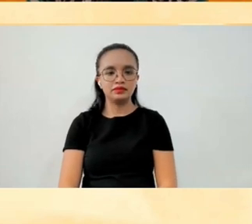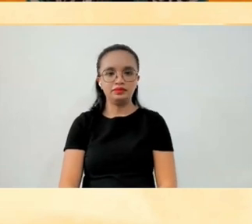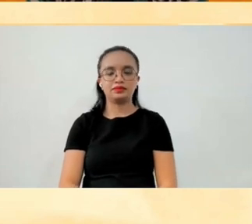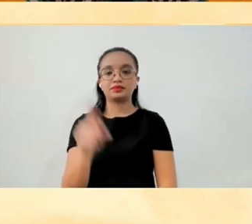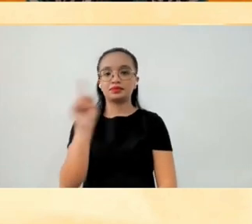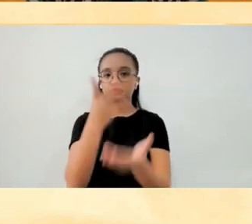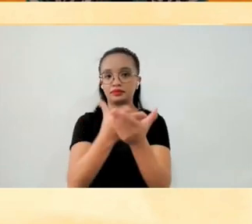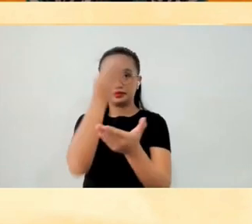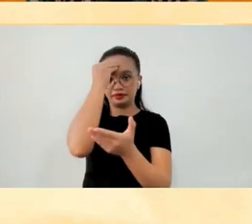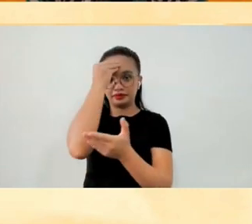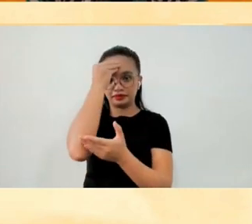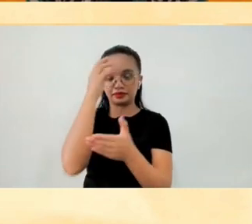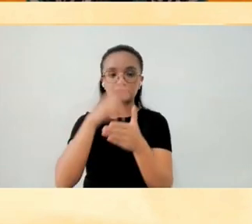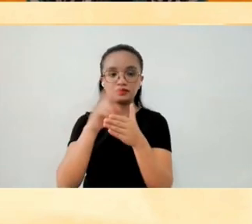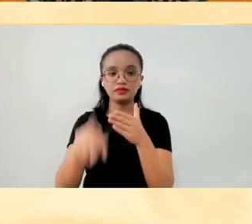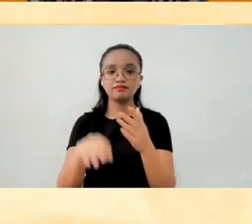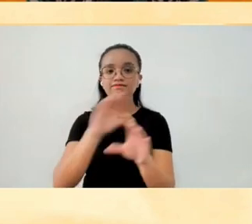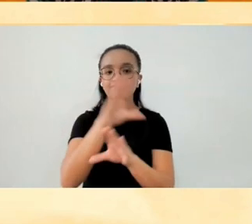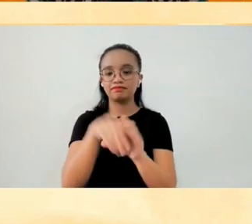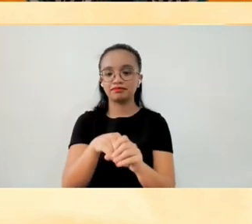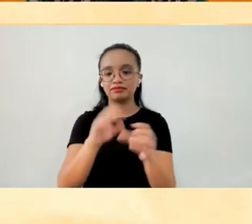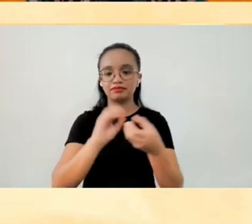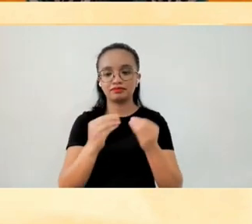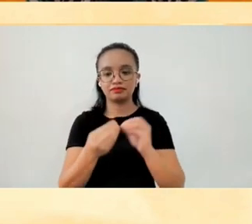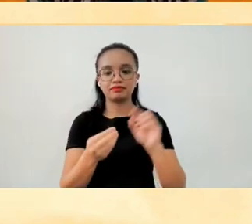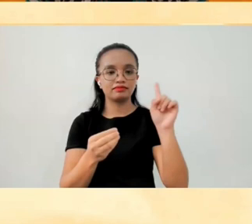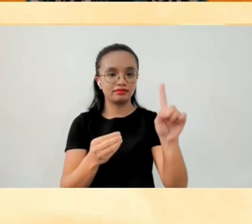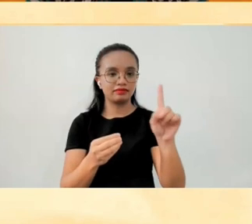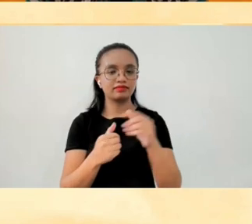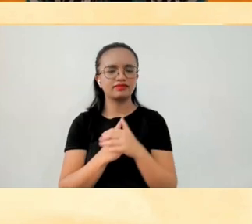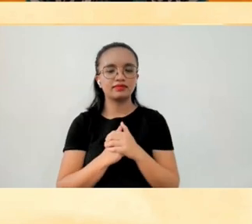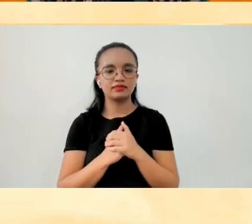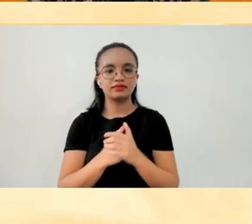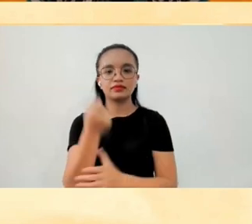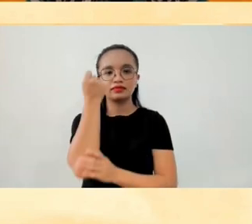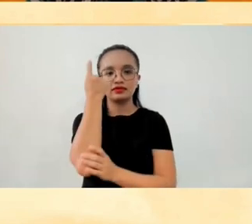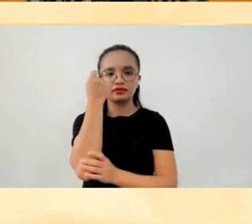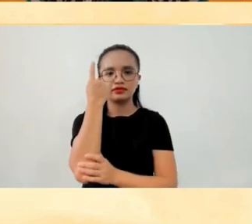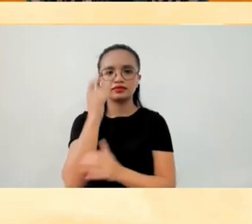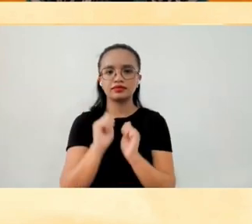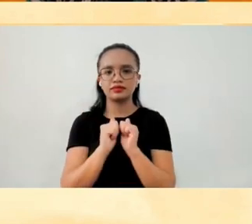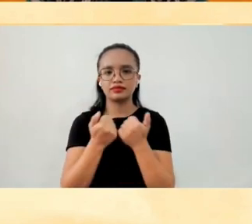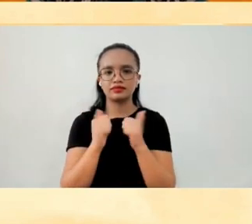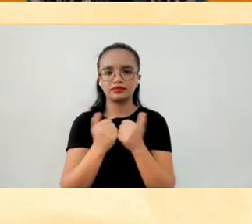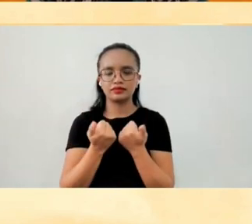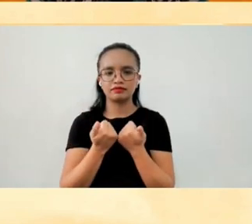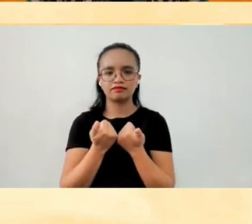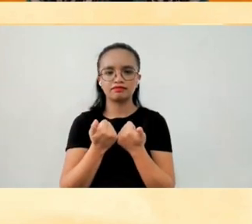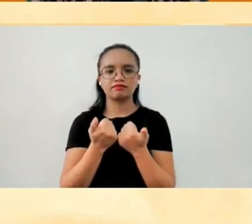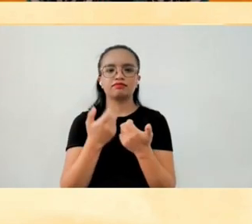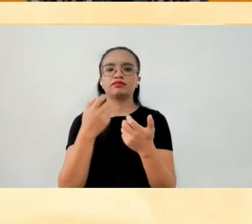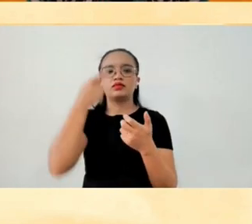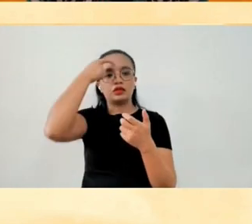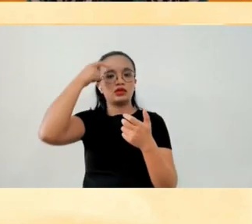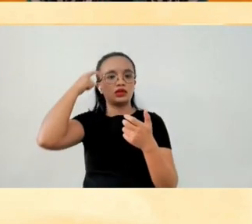outcomes include, number one, understand how complex trauma impacts